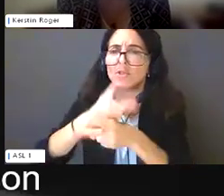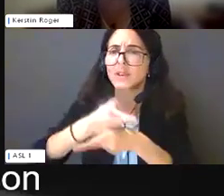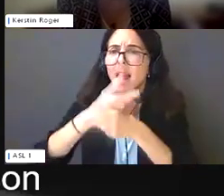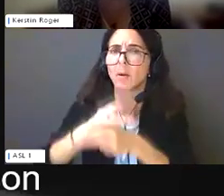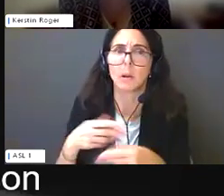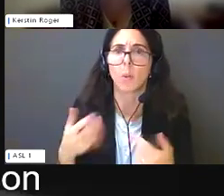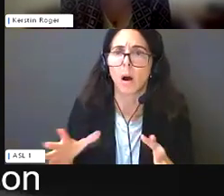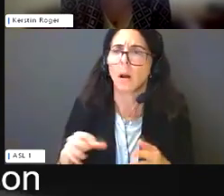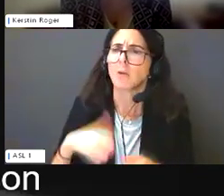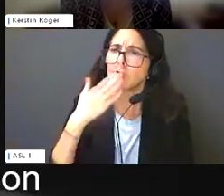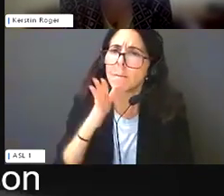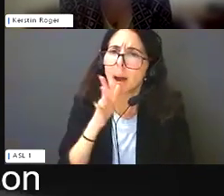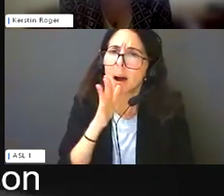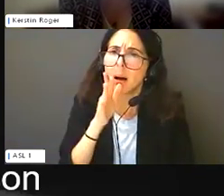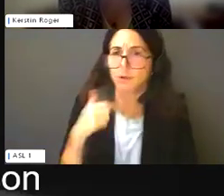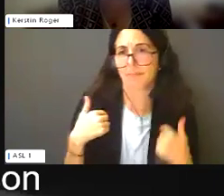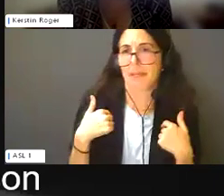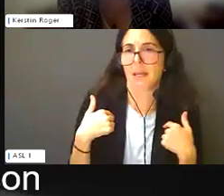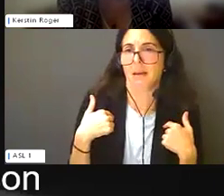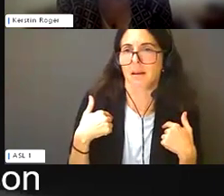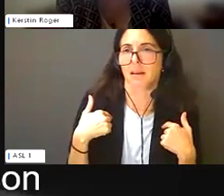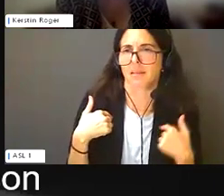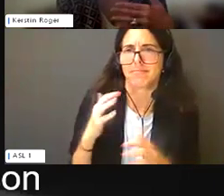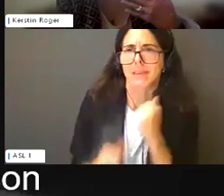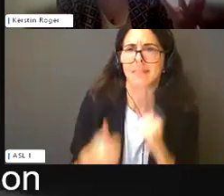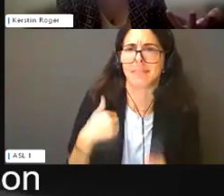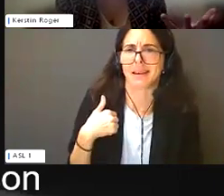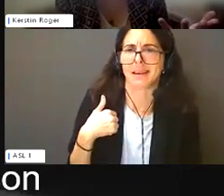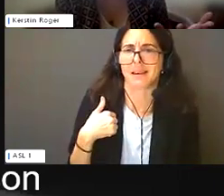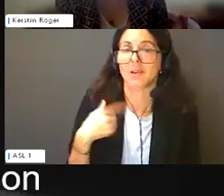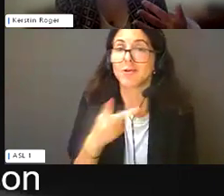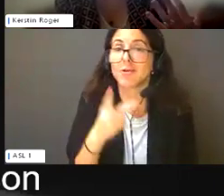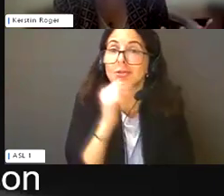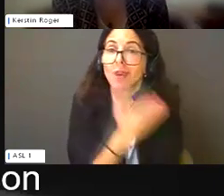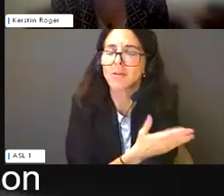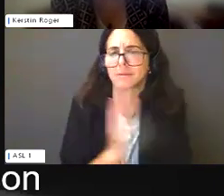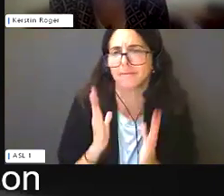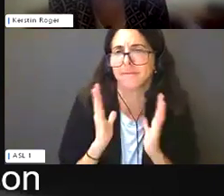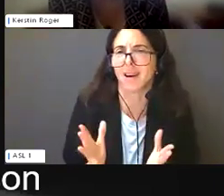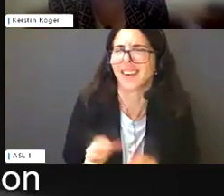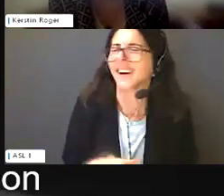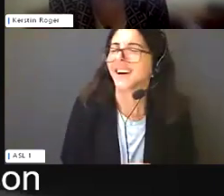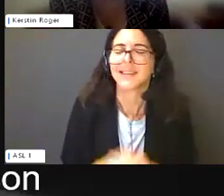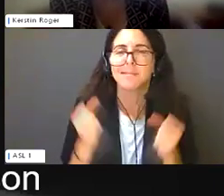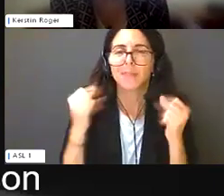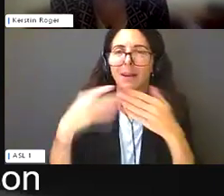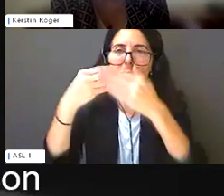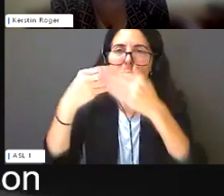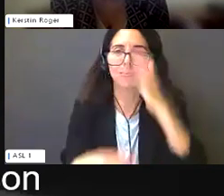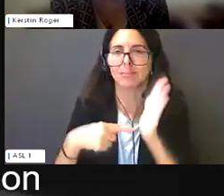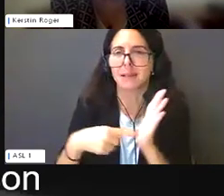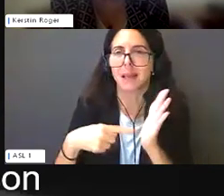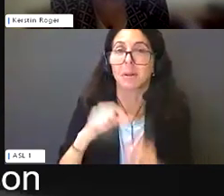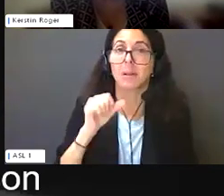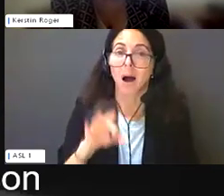her kids. It was just me that she was mean to. So we really can find many examples of older